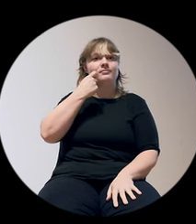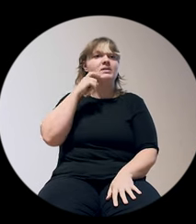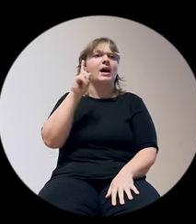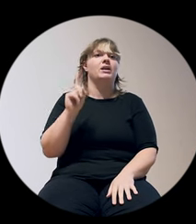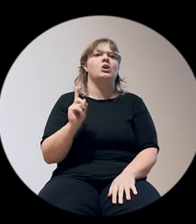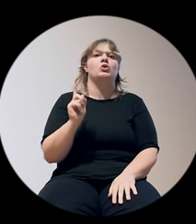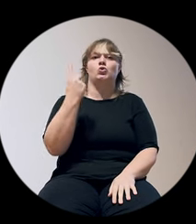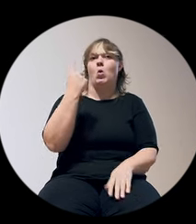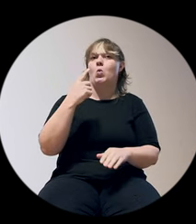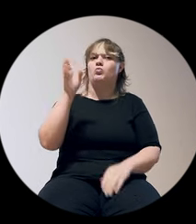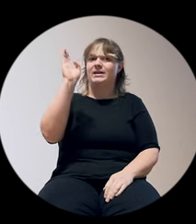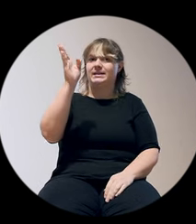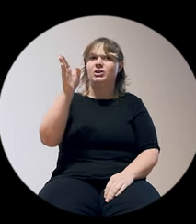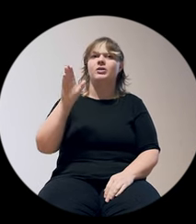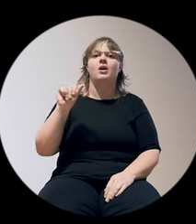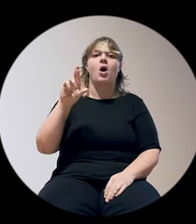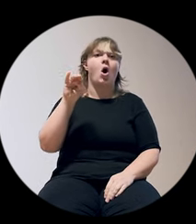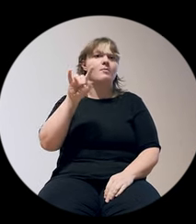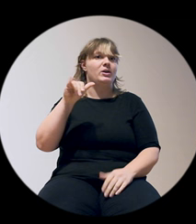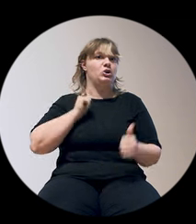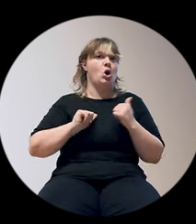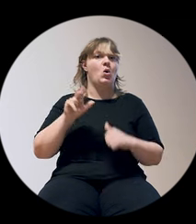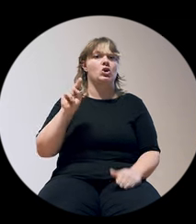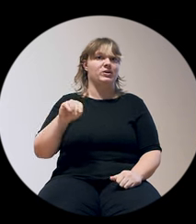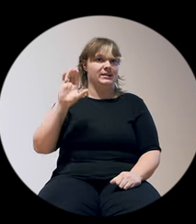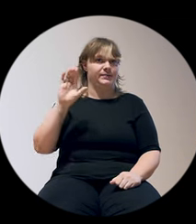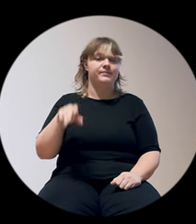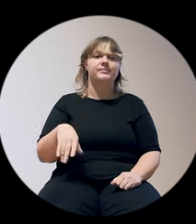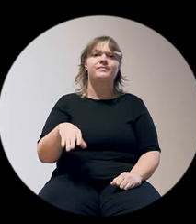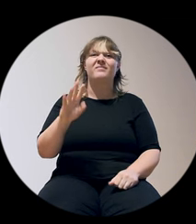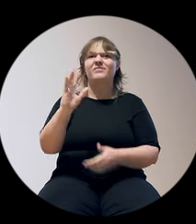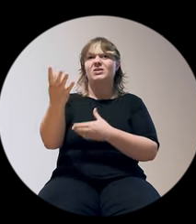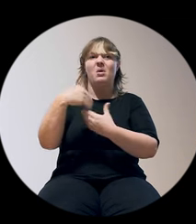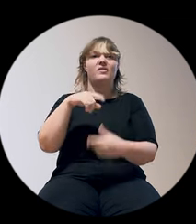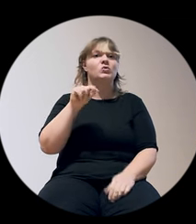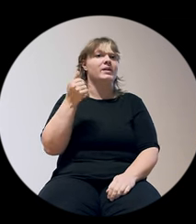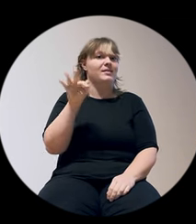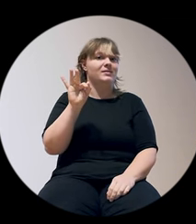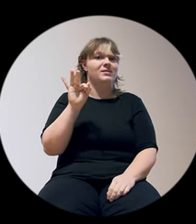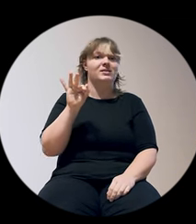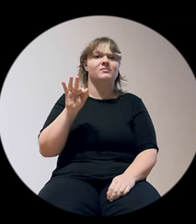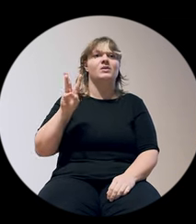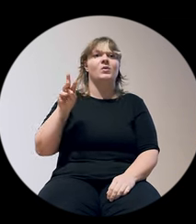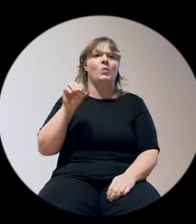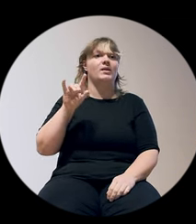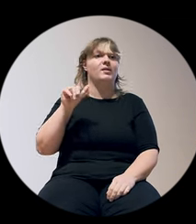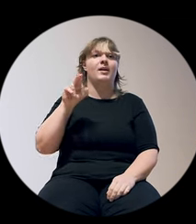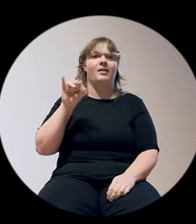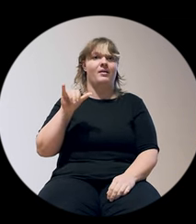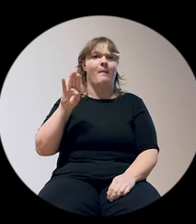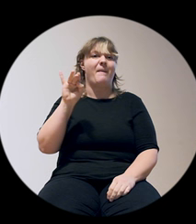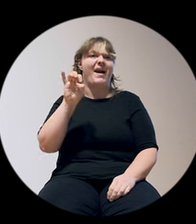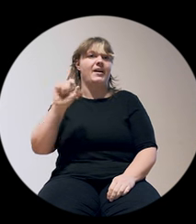solo presentation at the Armory Show in New York. He was part of the 2019 Whitney Biennial. He